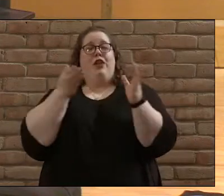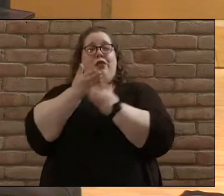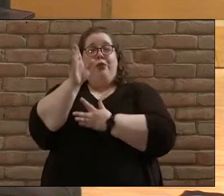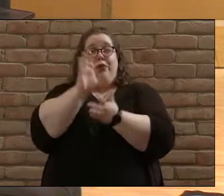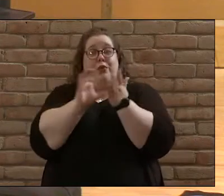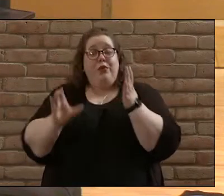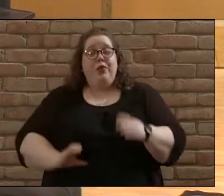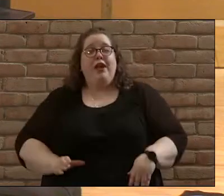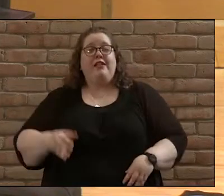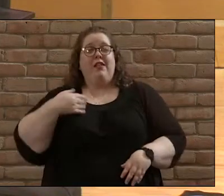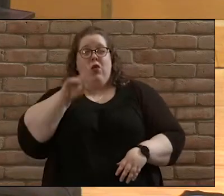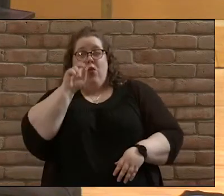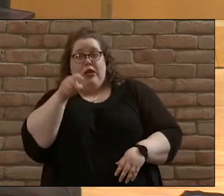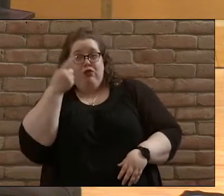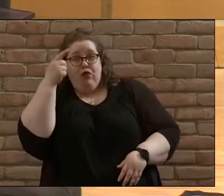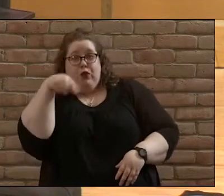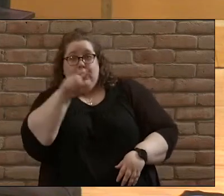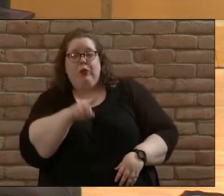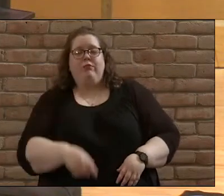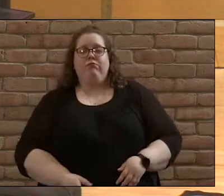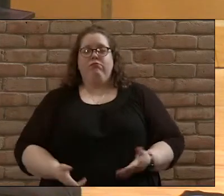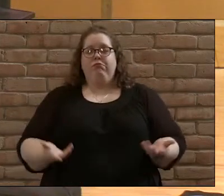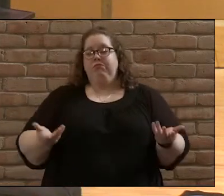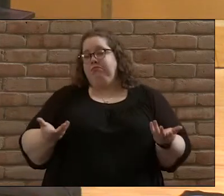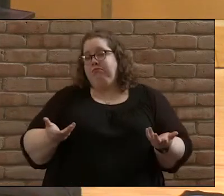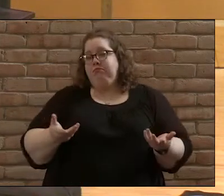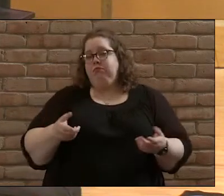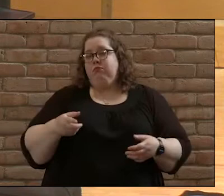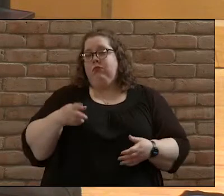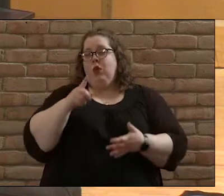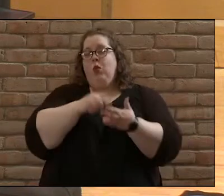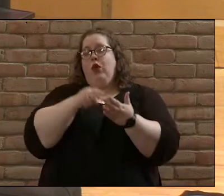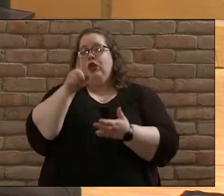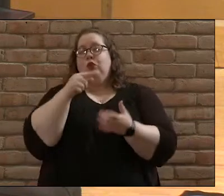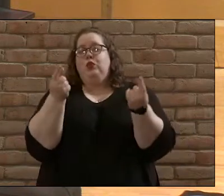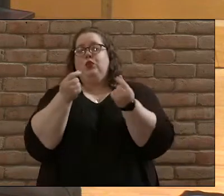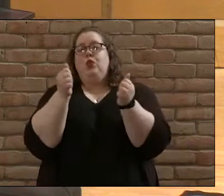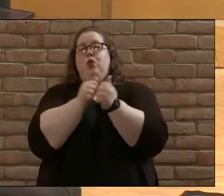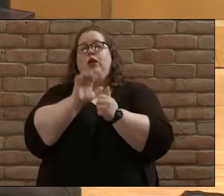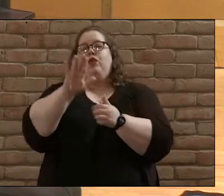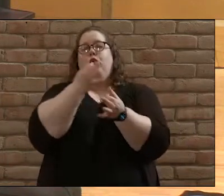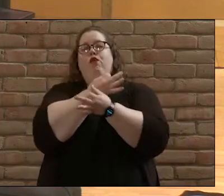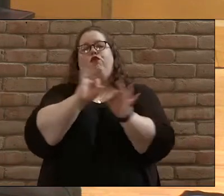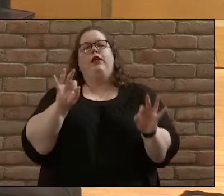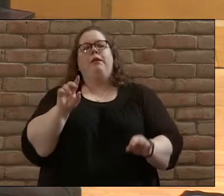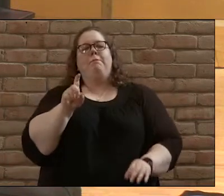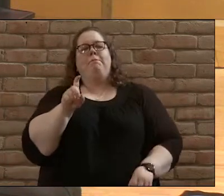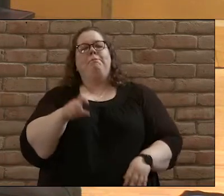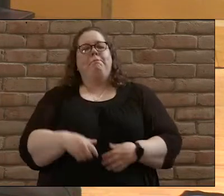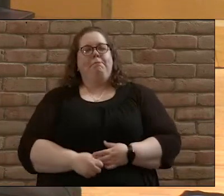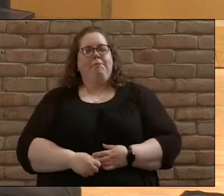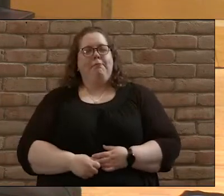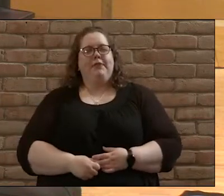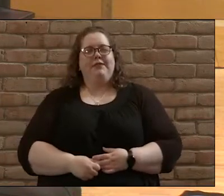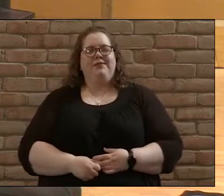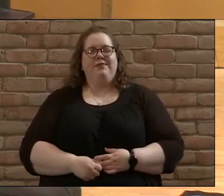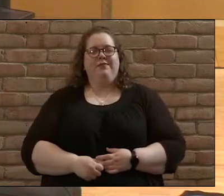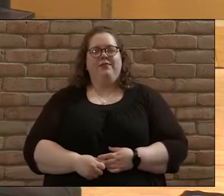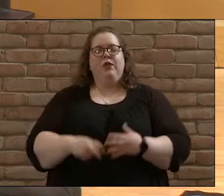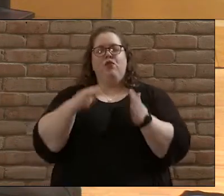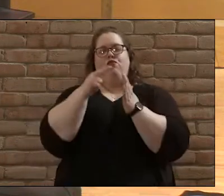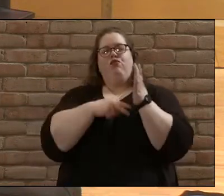question. What is it that you are doing with your freedom? Our reading from